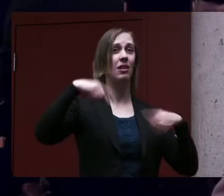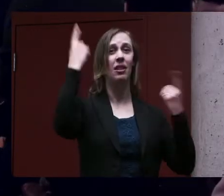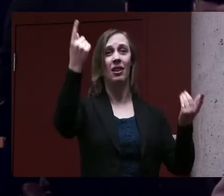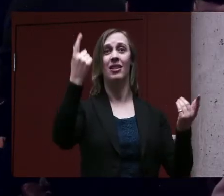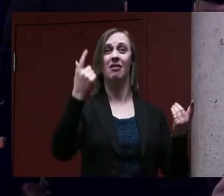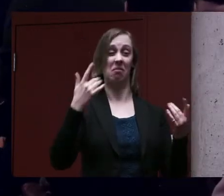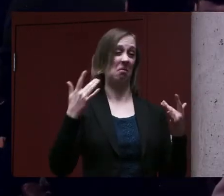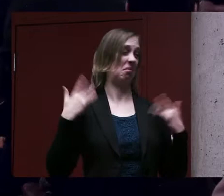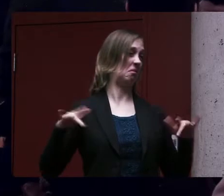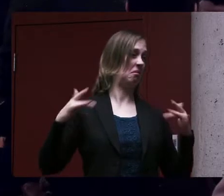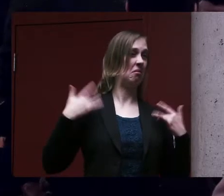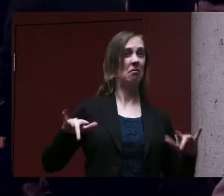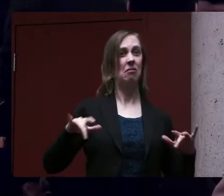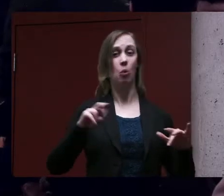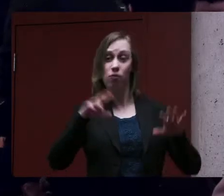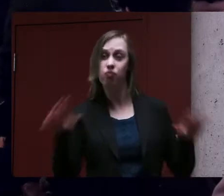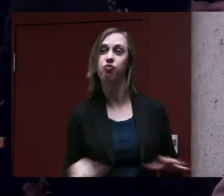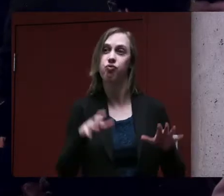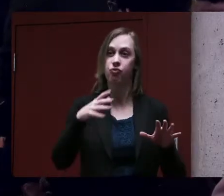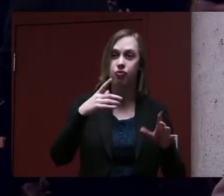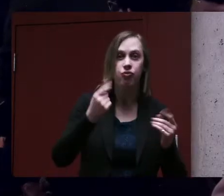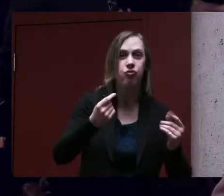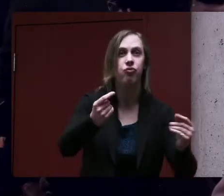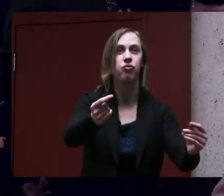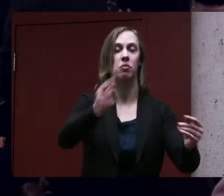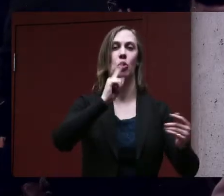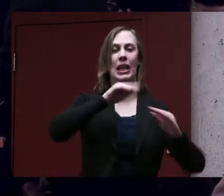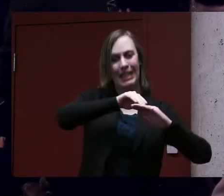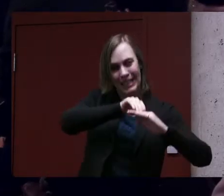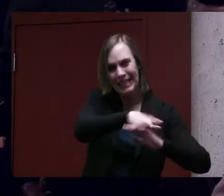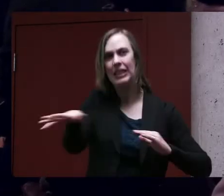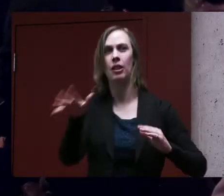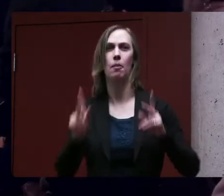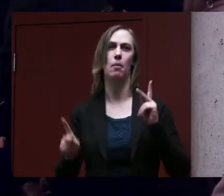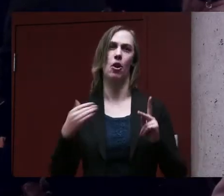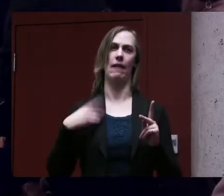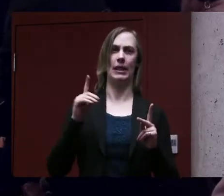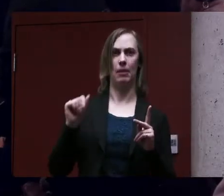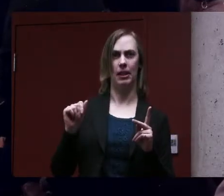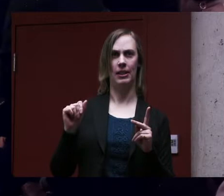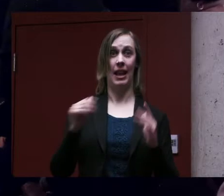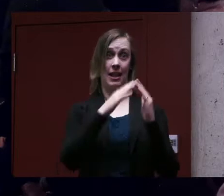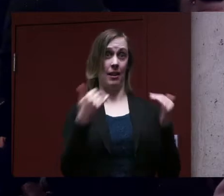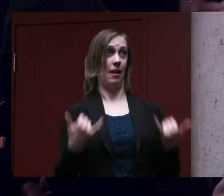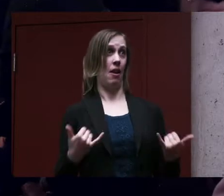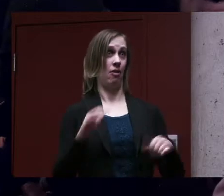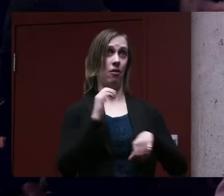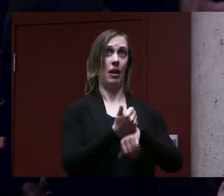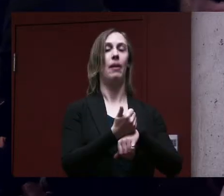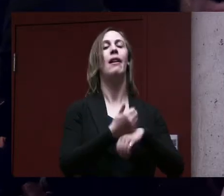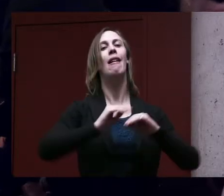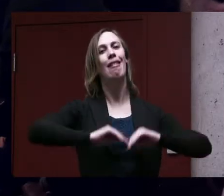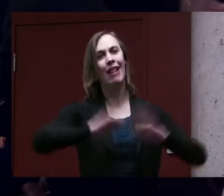adversely affected people with disabilities. There is a huge disadvantage to the system as it exists, but